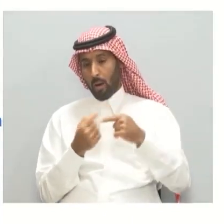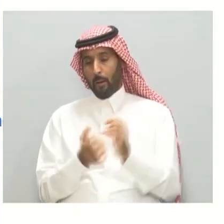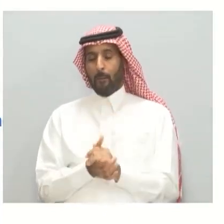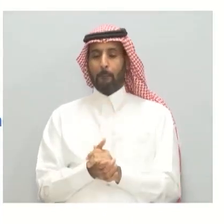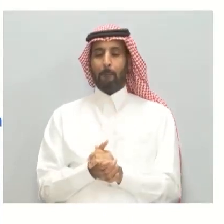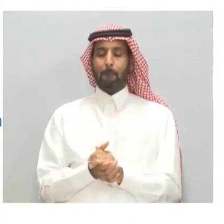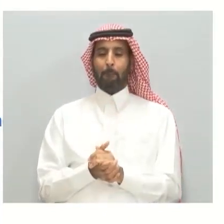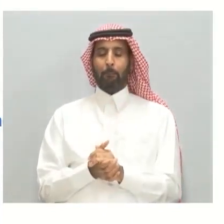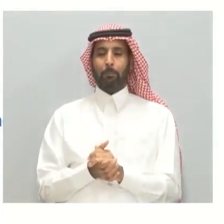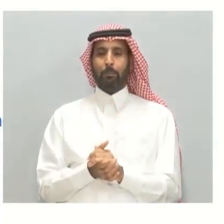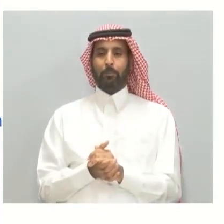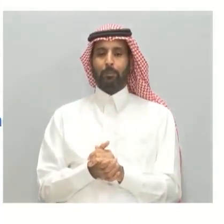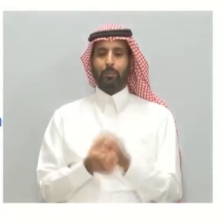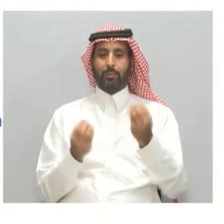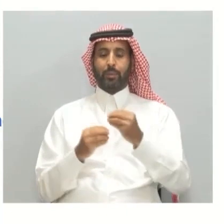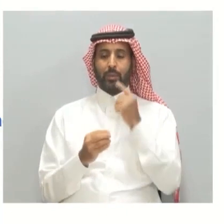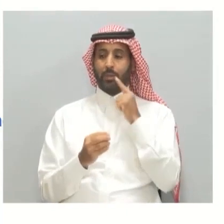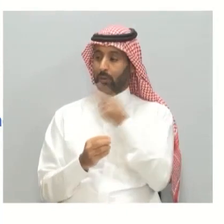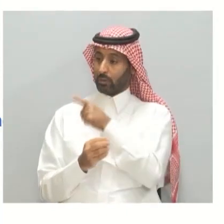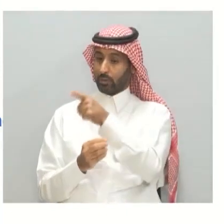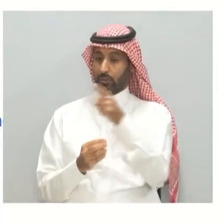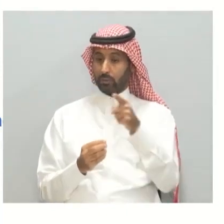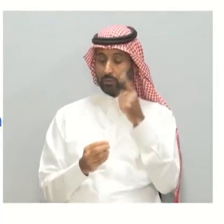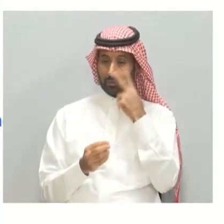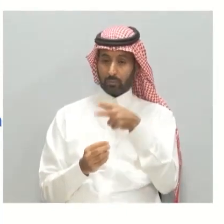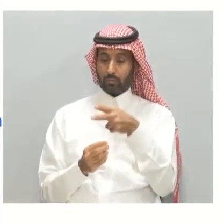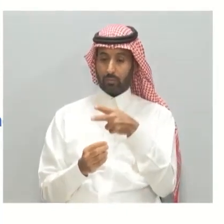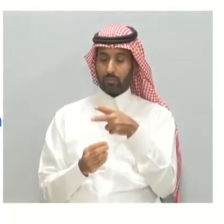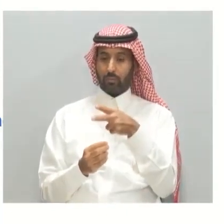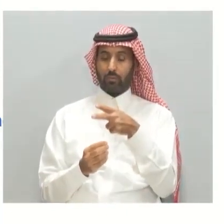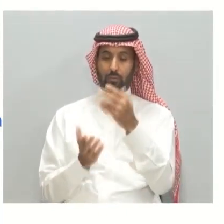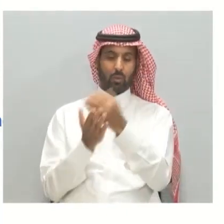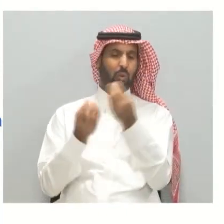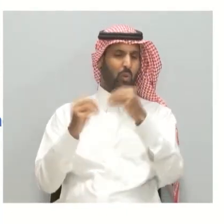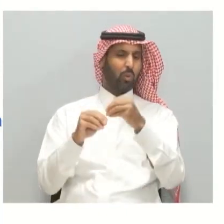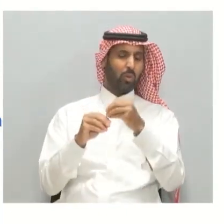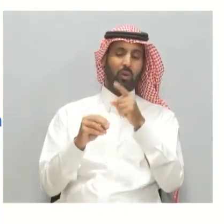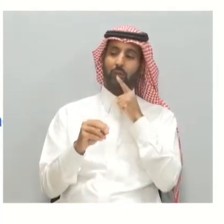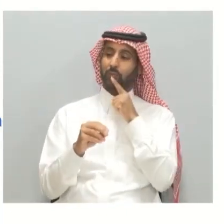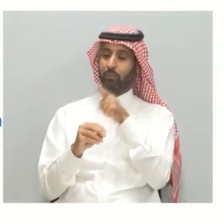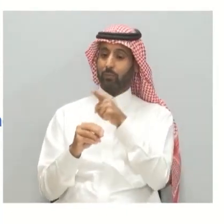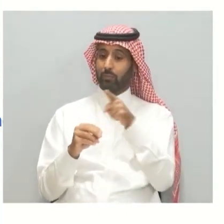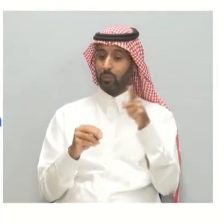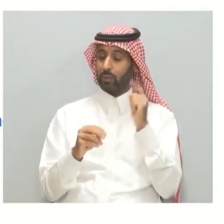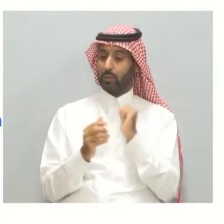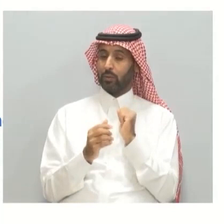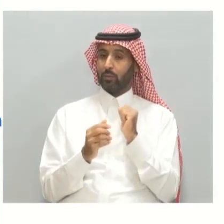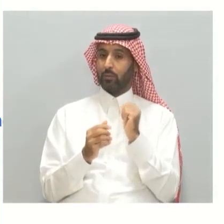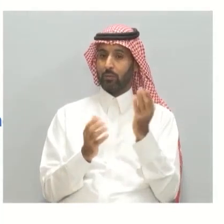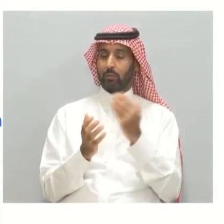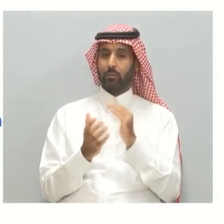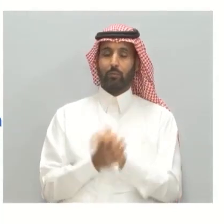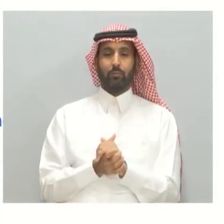on. Use of pronouns, I think you can see in the article, lots of pronouns actually. So use